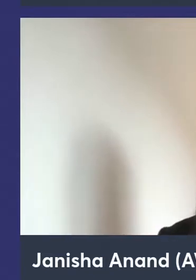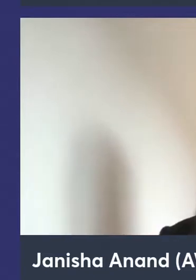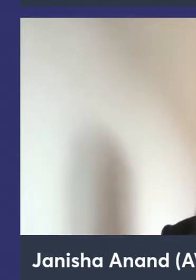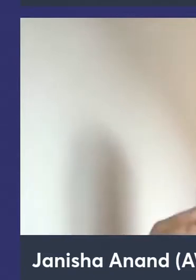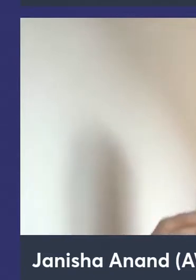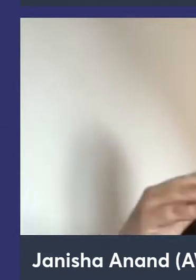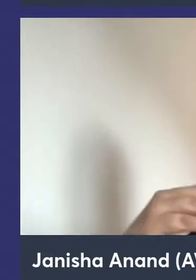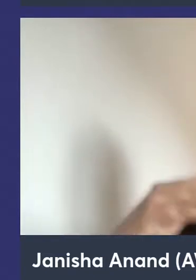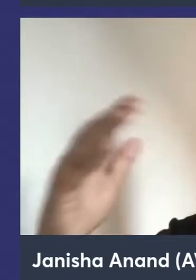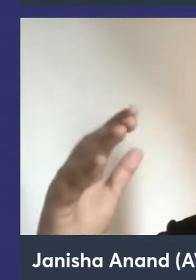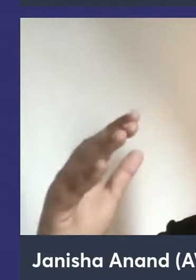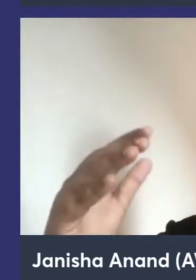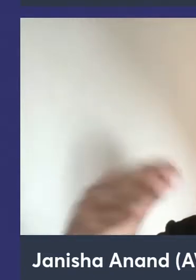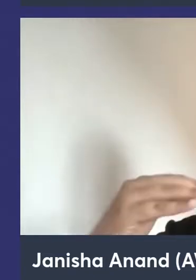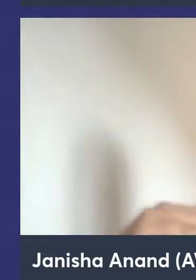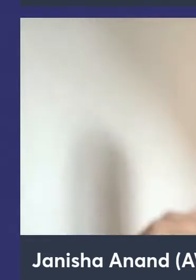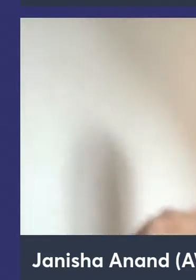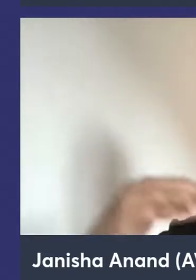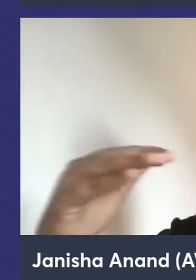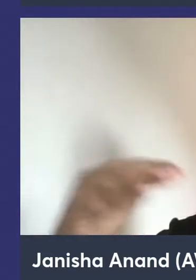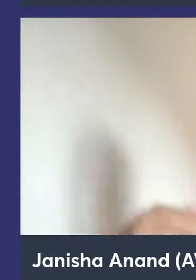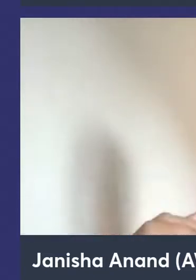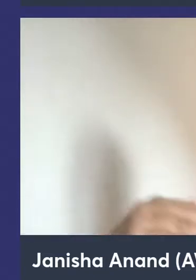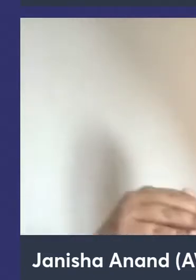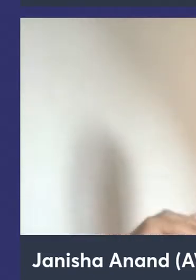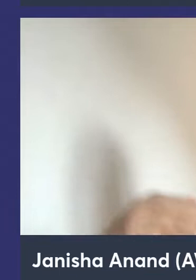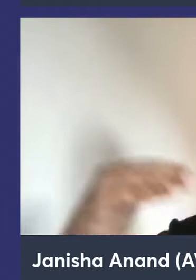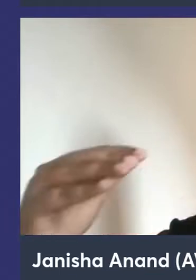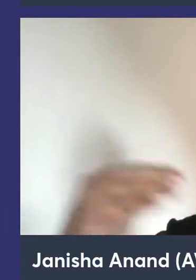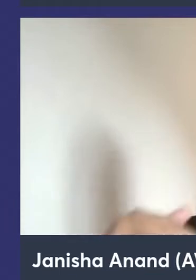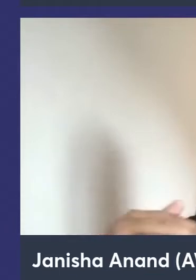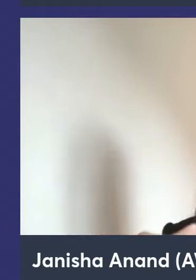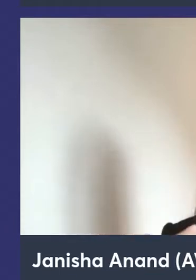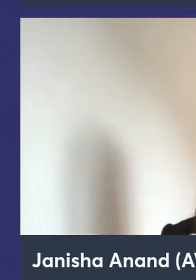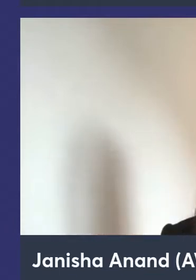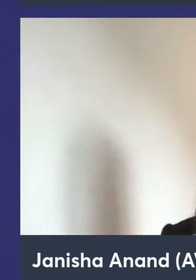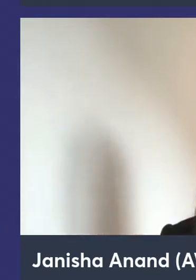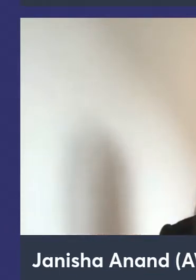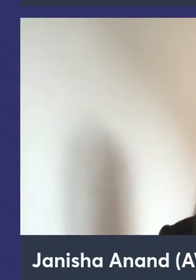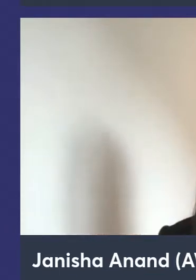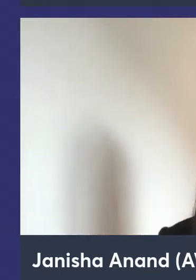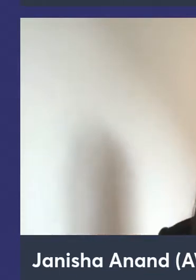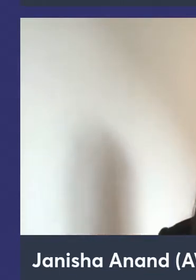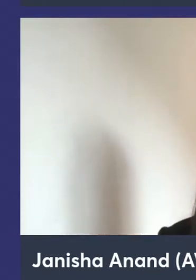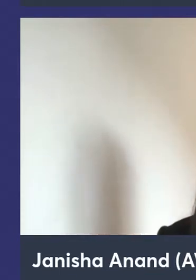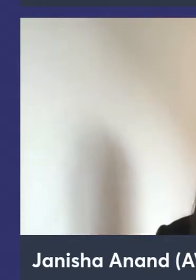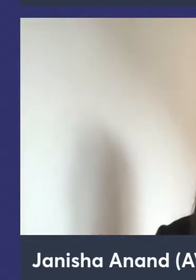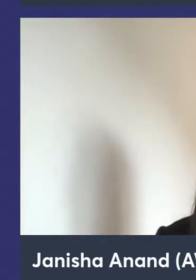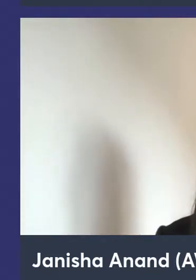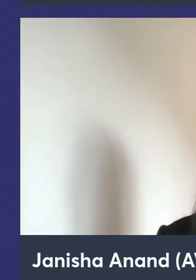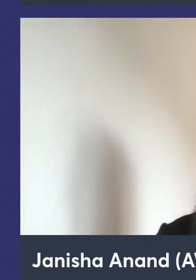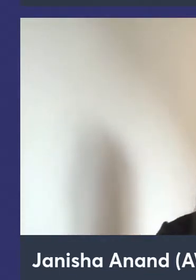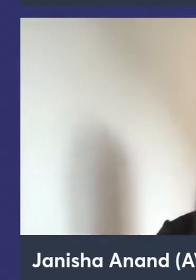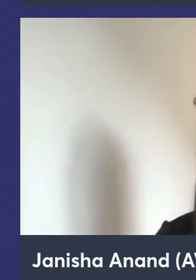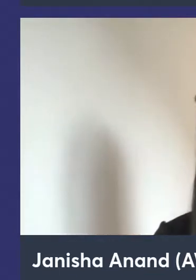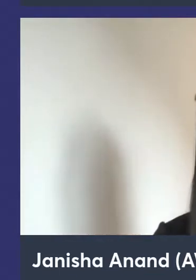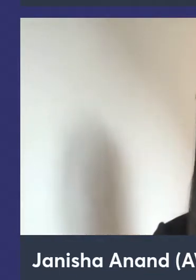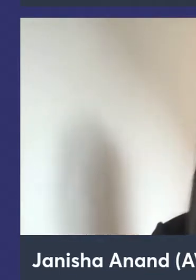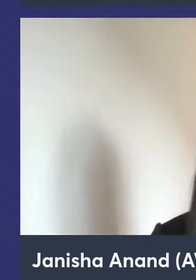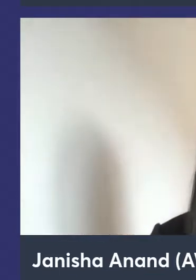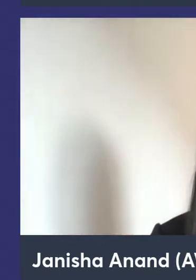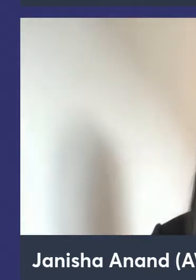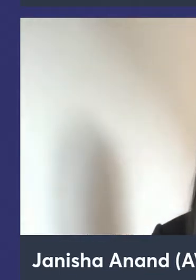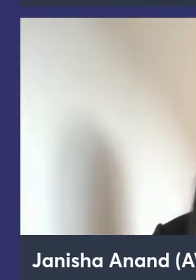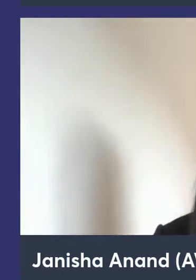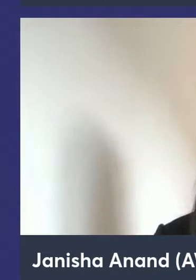and essentially give them a view into what are all the trials and the runs that we ran for them behind the hood. So essentially, it's not a single